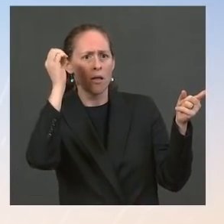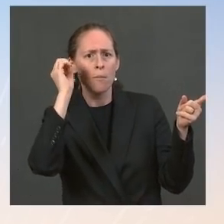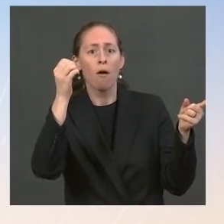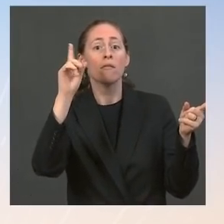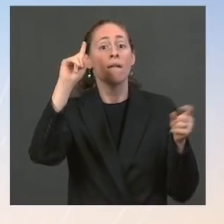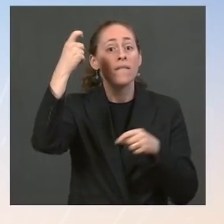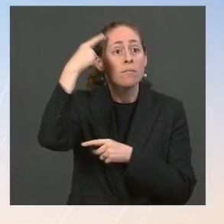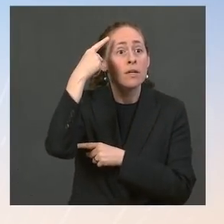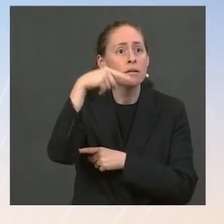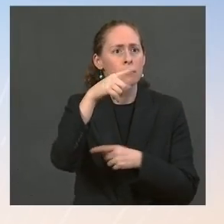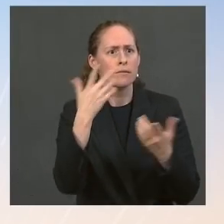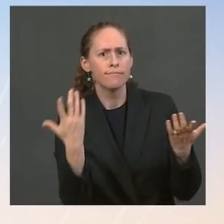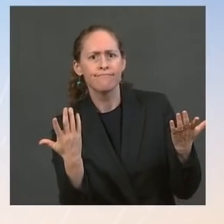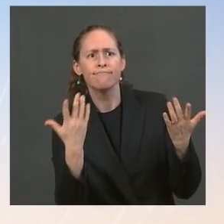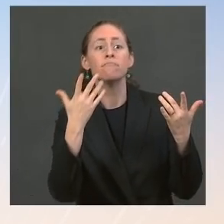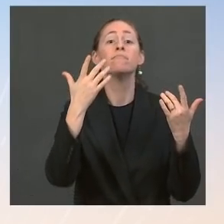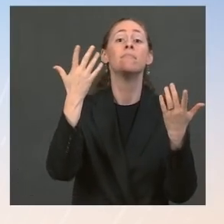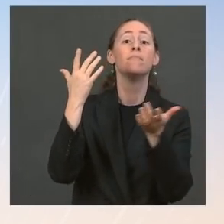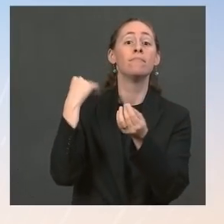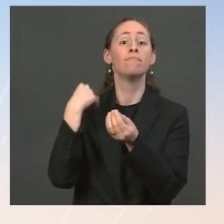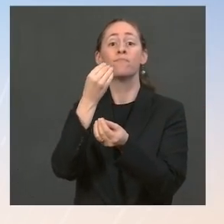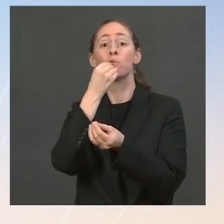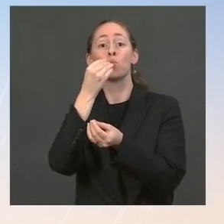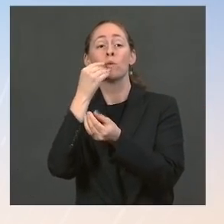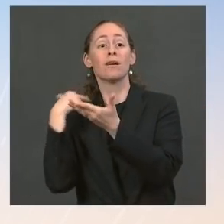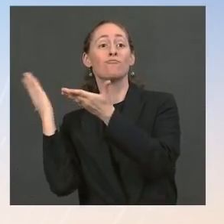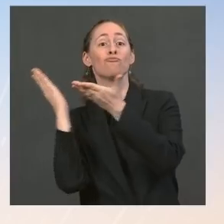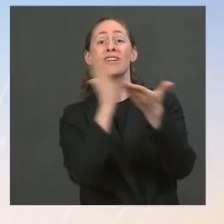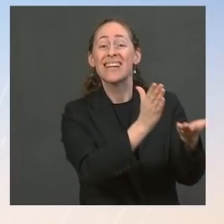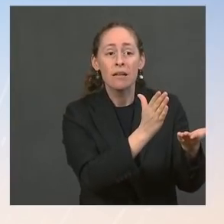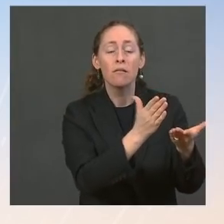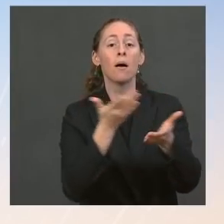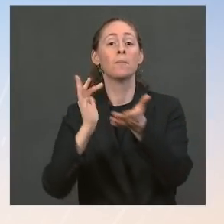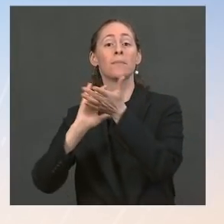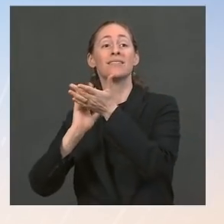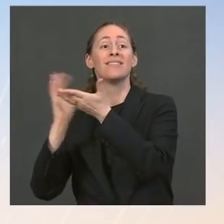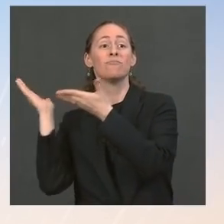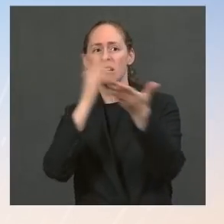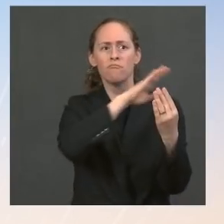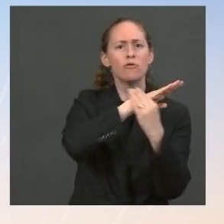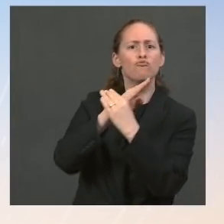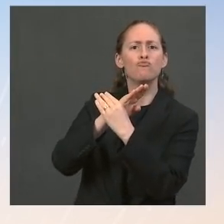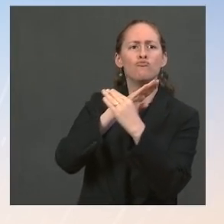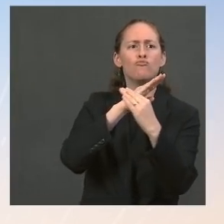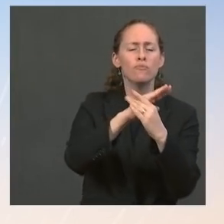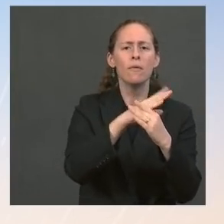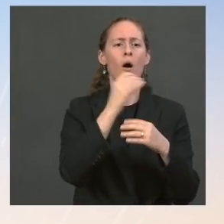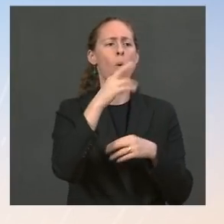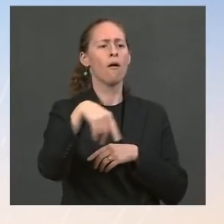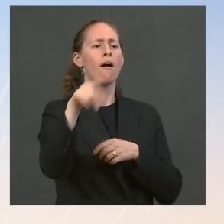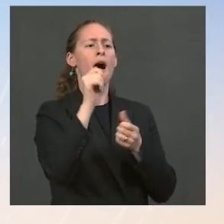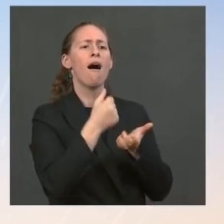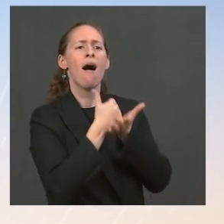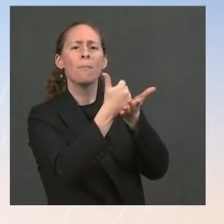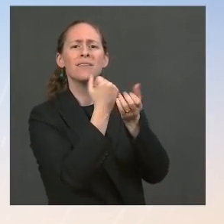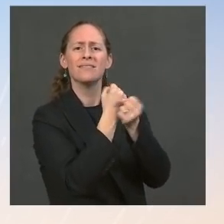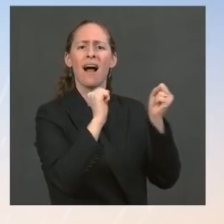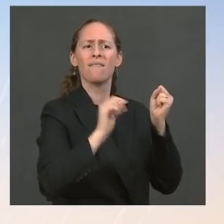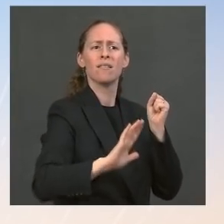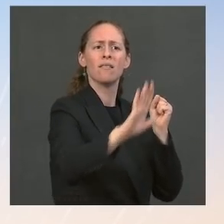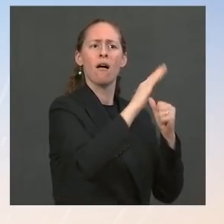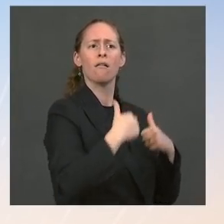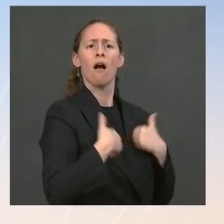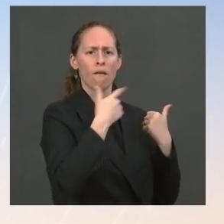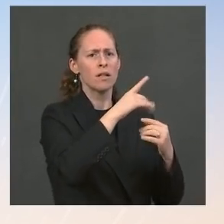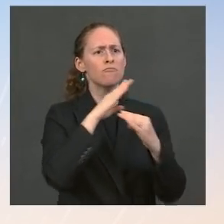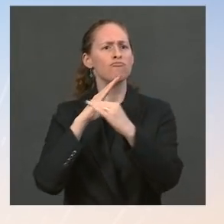of obstructing the delivery of food, medicine, and other life-saving supplies to those most in need. We call on the UN Security